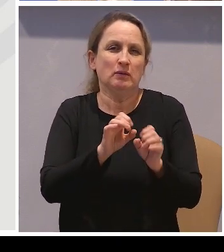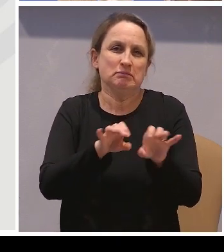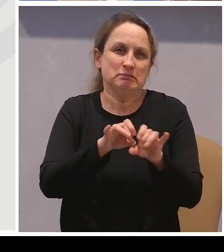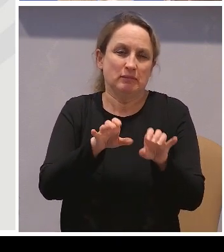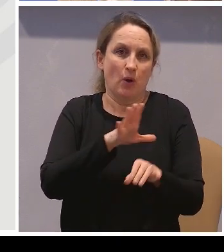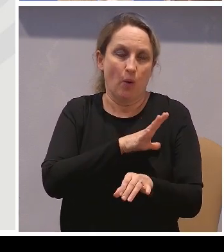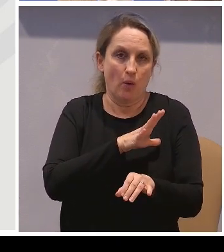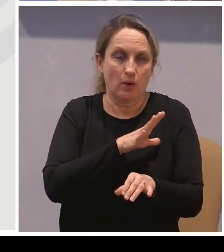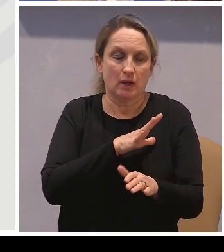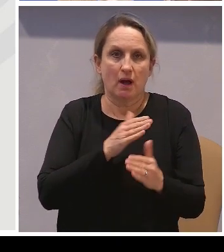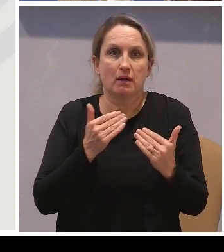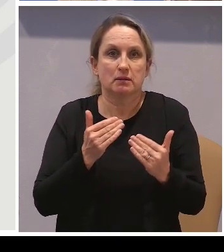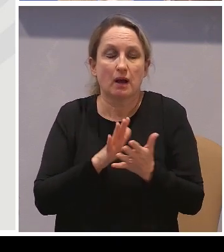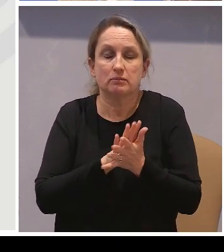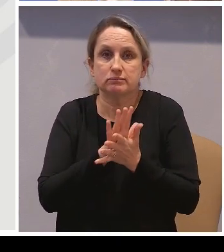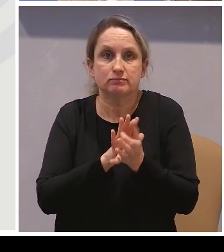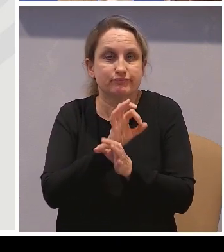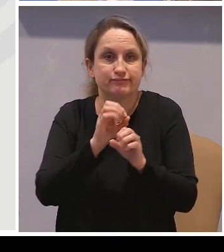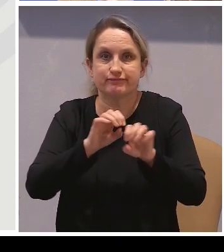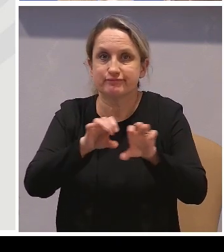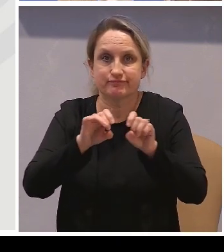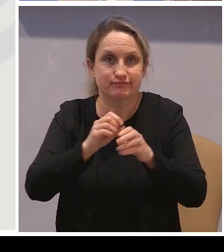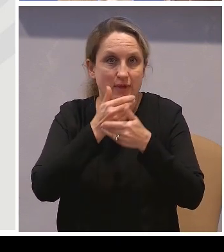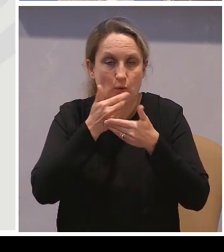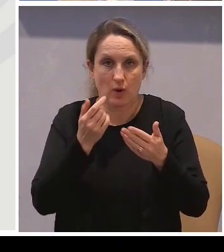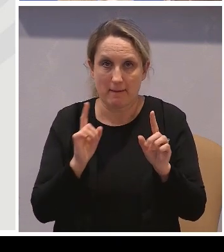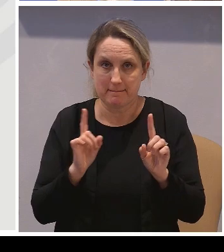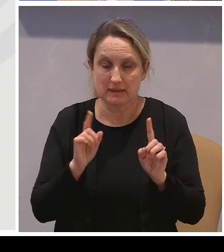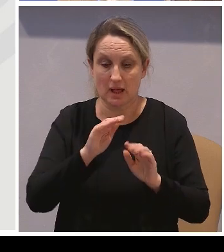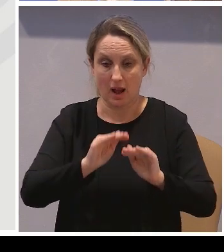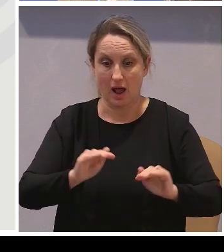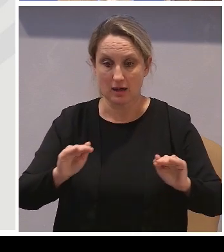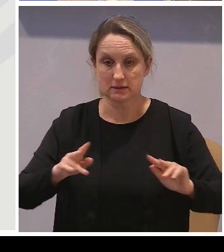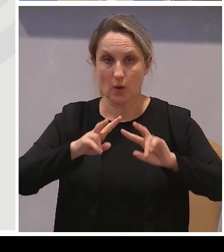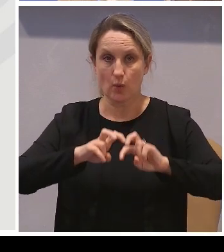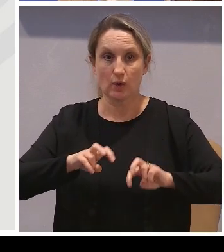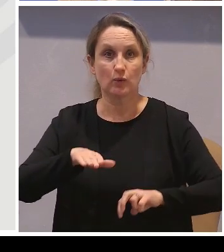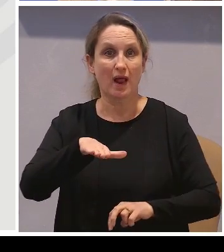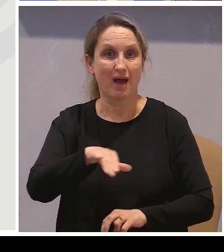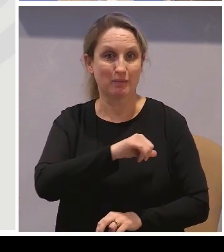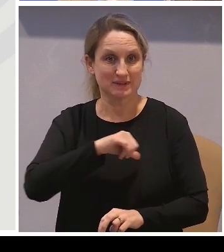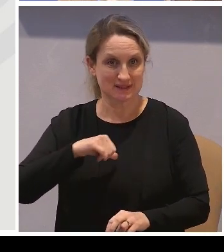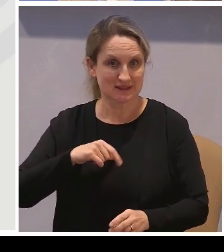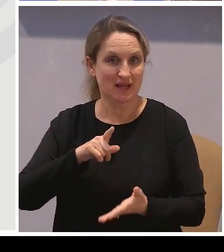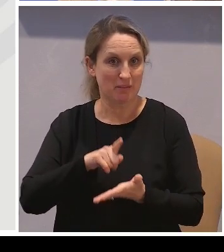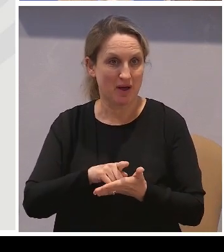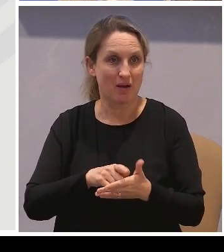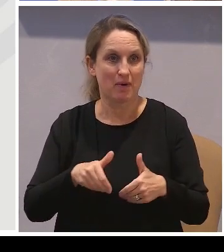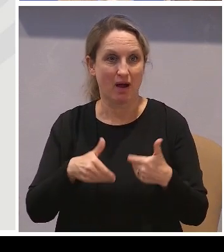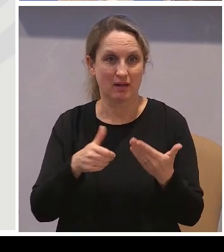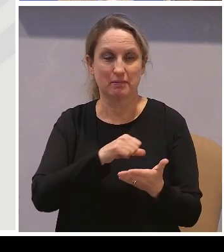aga millest võib-olla täna We have üldse spoken räägitud ei about ole, the on see, cost, et but what hasn't been laste spoken about uuringutes today laps peab andma enamus is the riikides fact ka